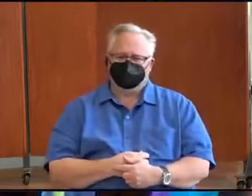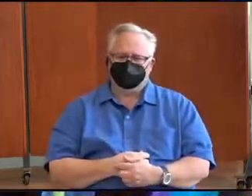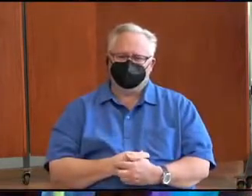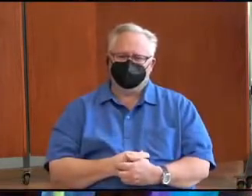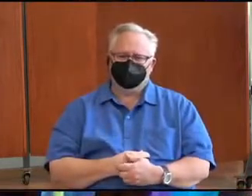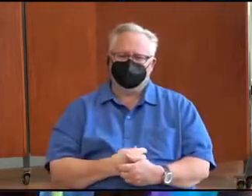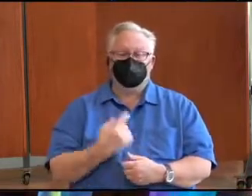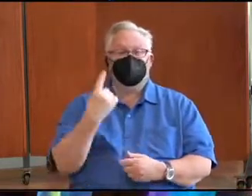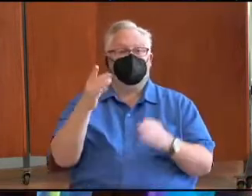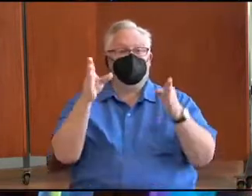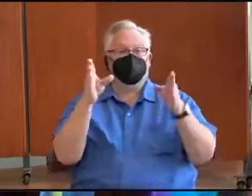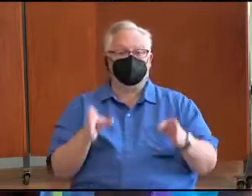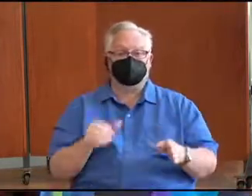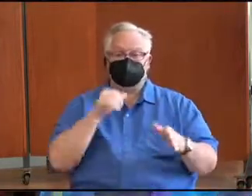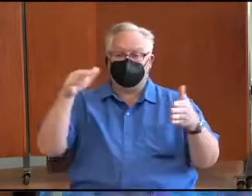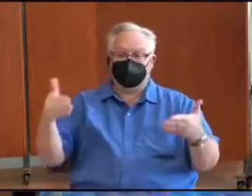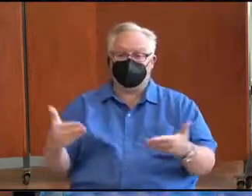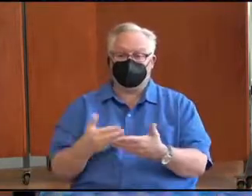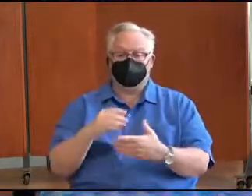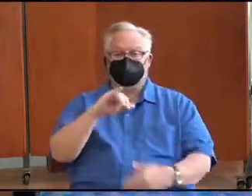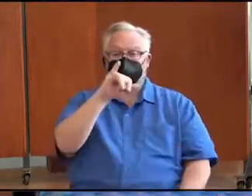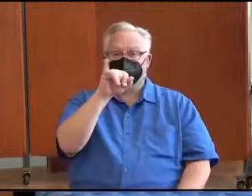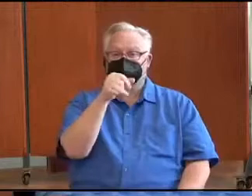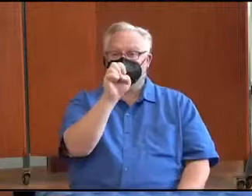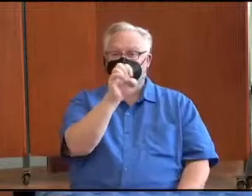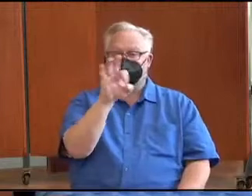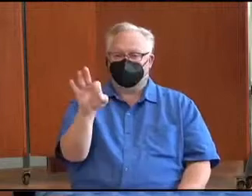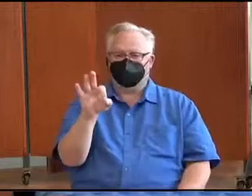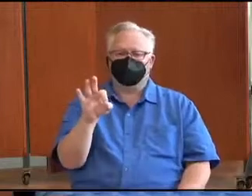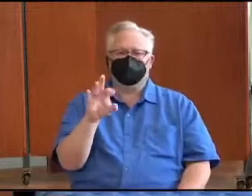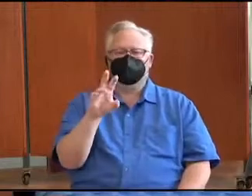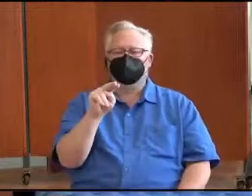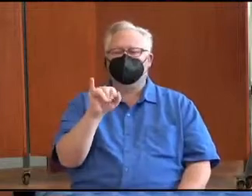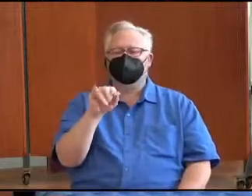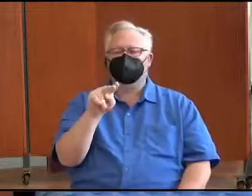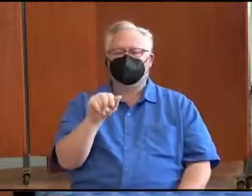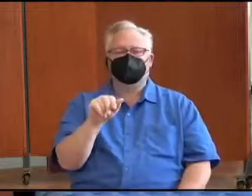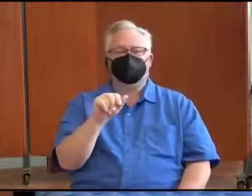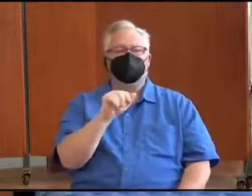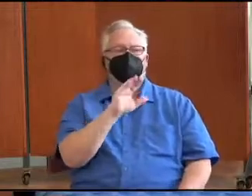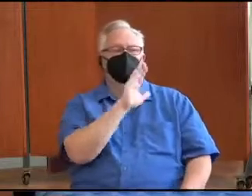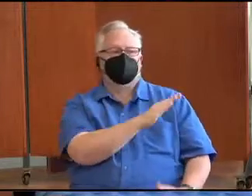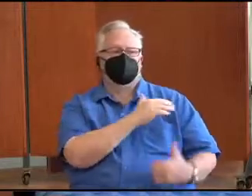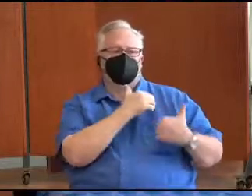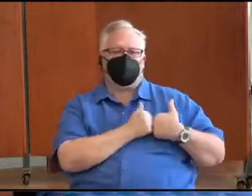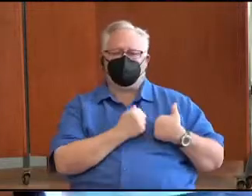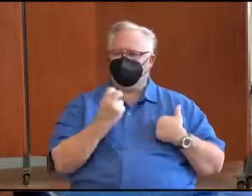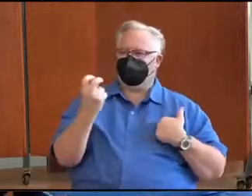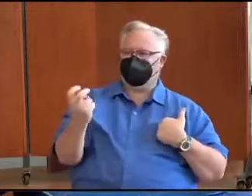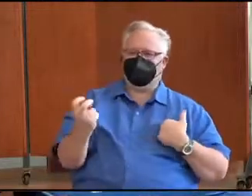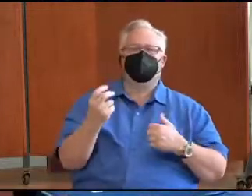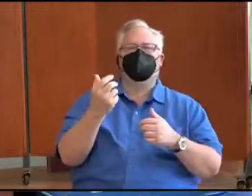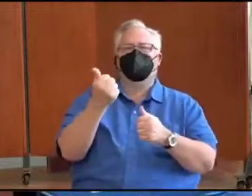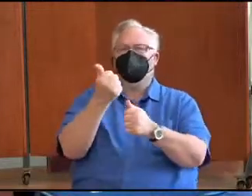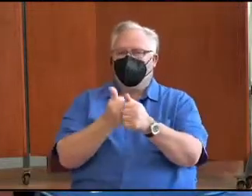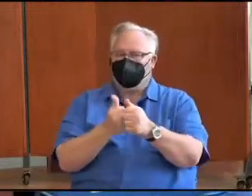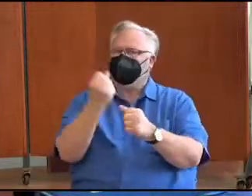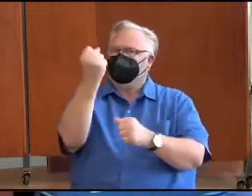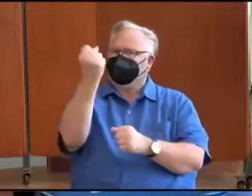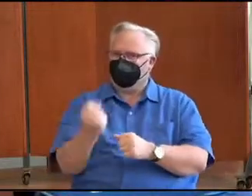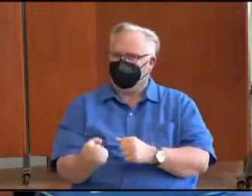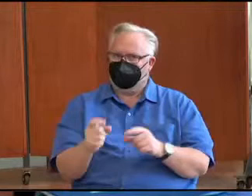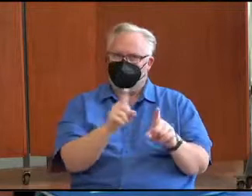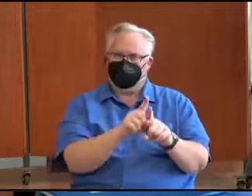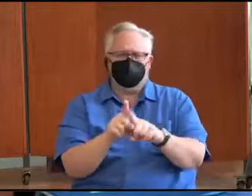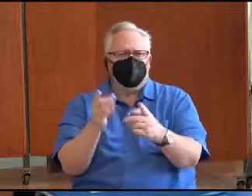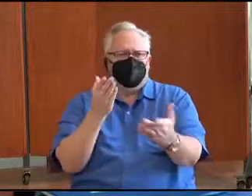The one person who was not introduced in that video is Jeff, the partner of Nina, who is also there every Saturday morning. You may